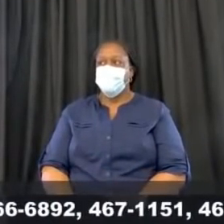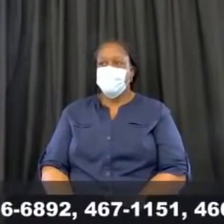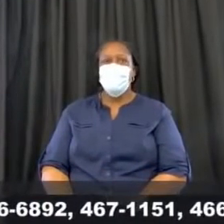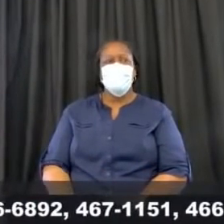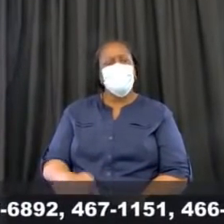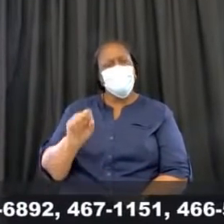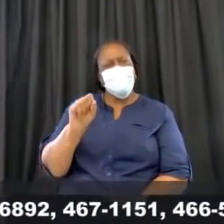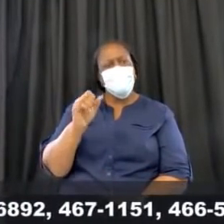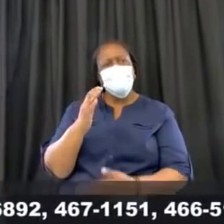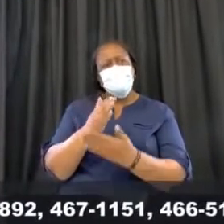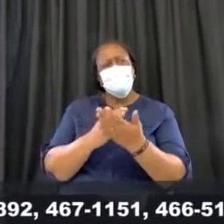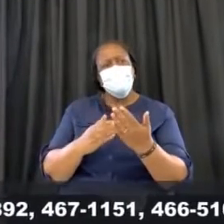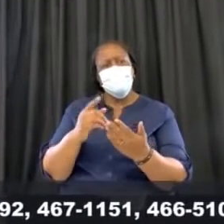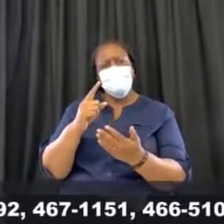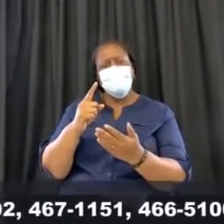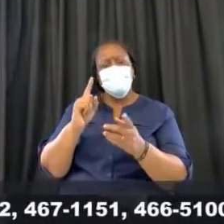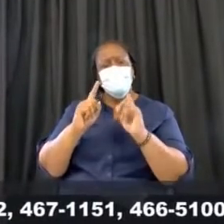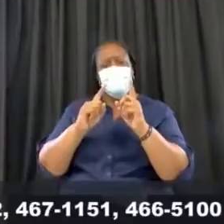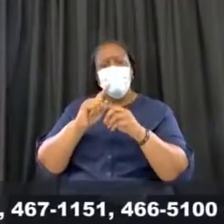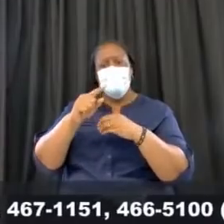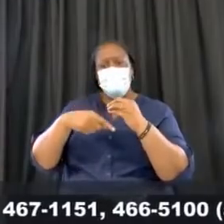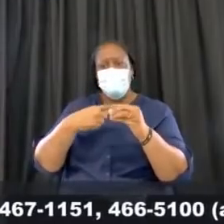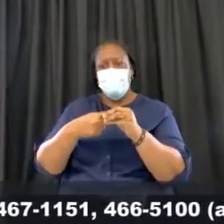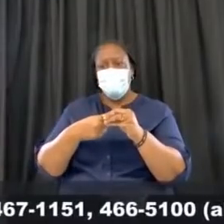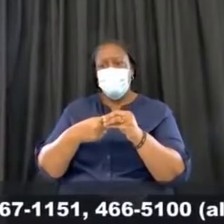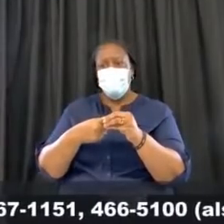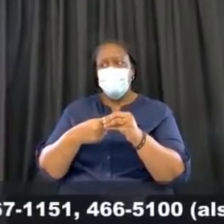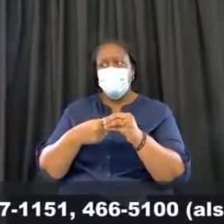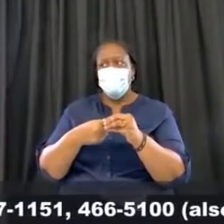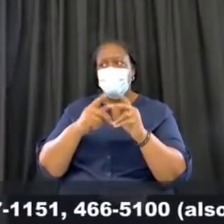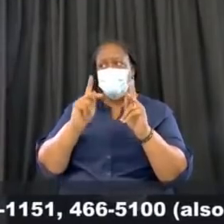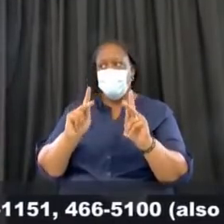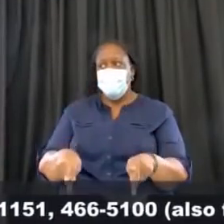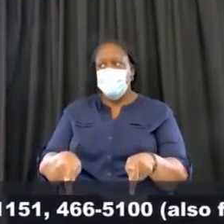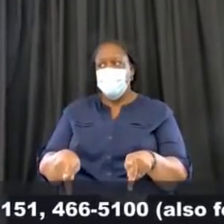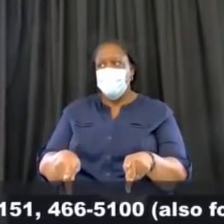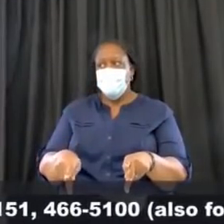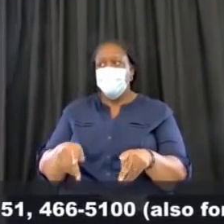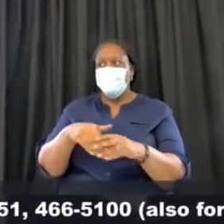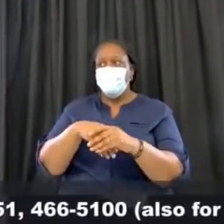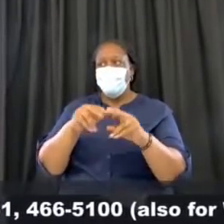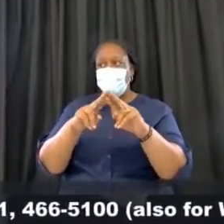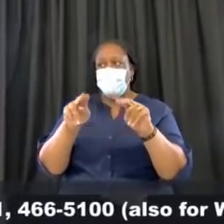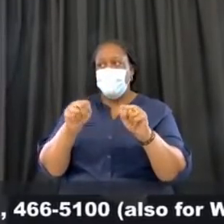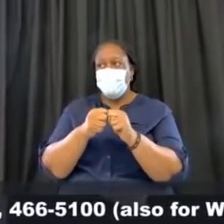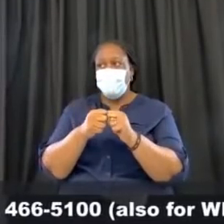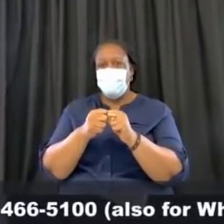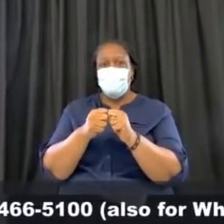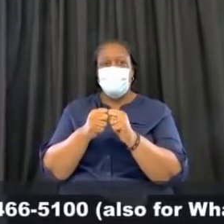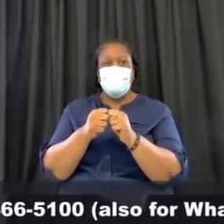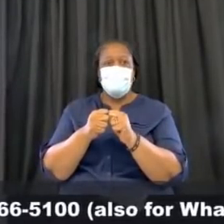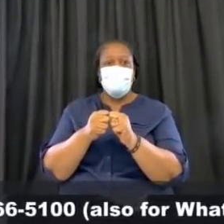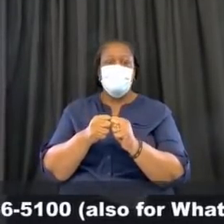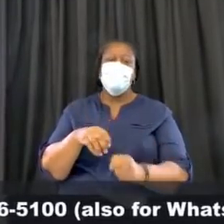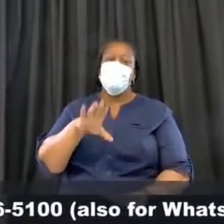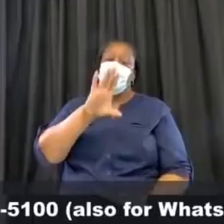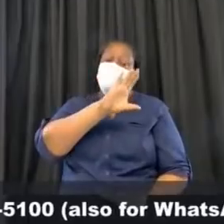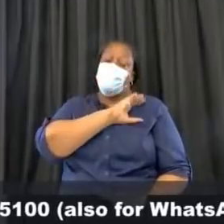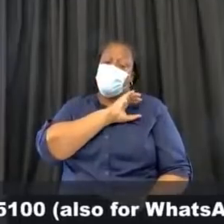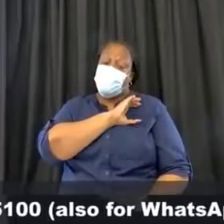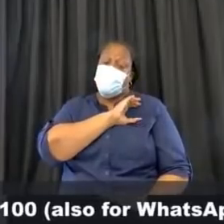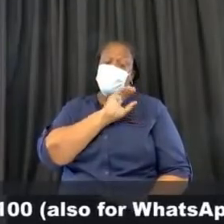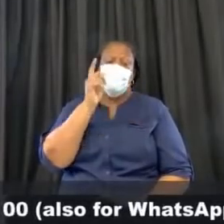person who died in Nevis. There was a sudden death in Nevis, and this is under investigation. I believe that the police is looking at it. There should be